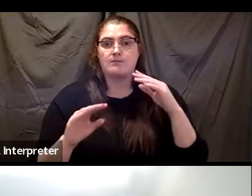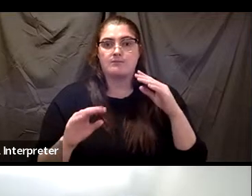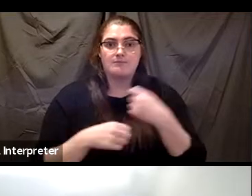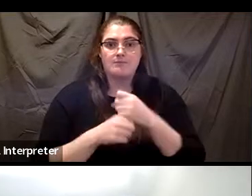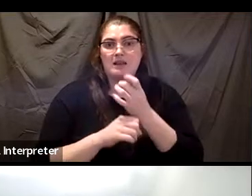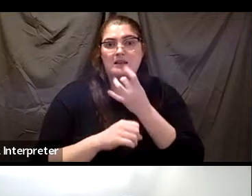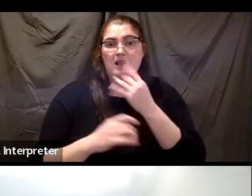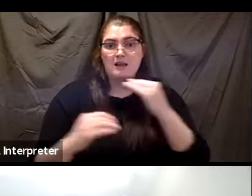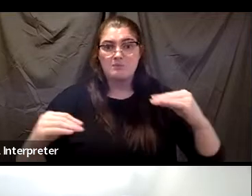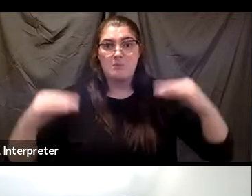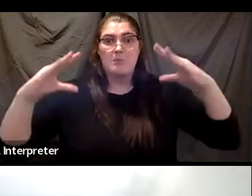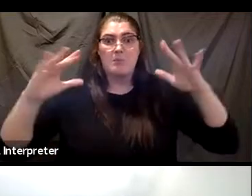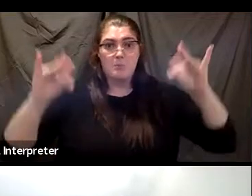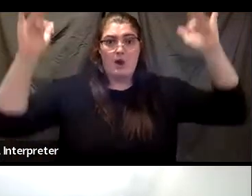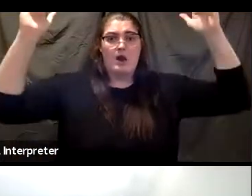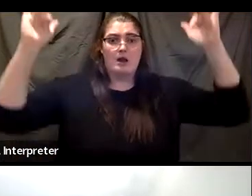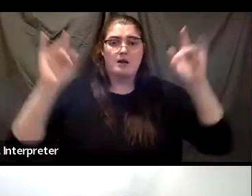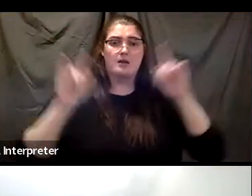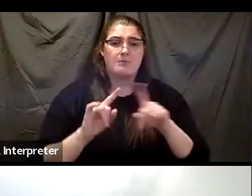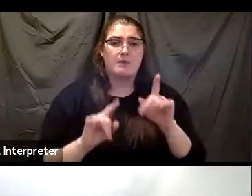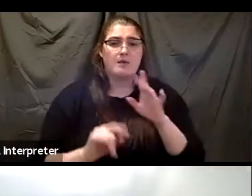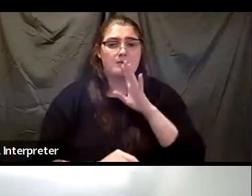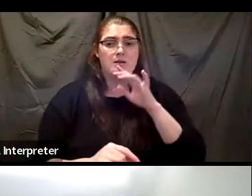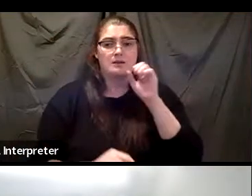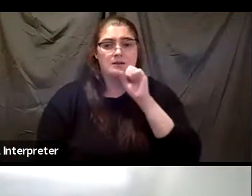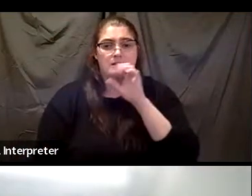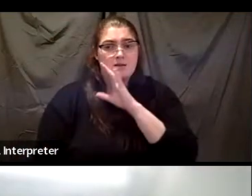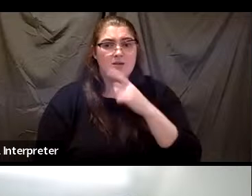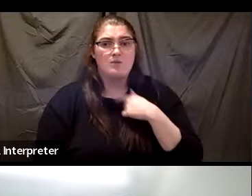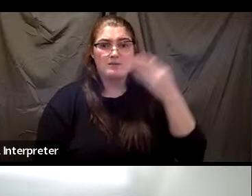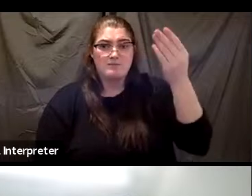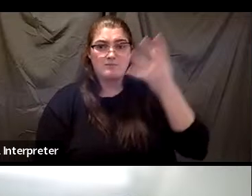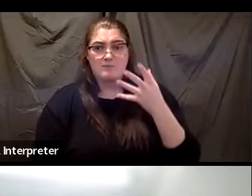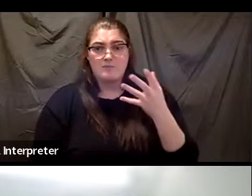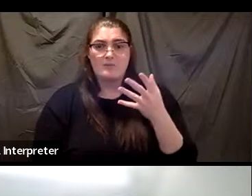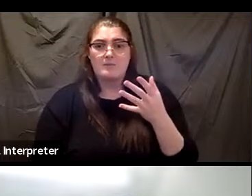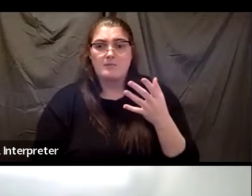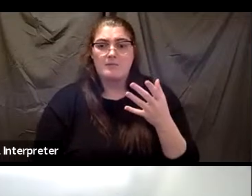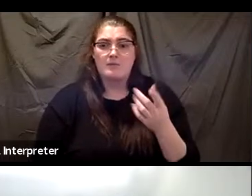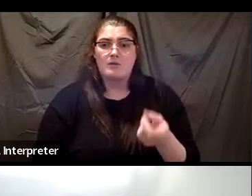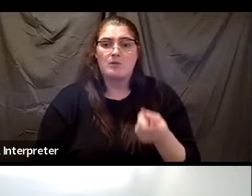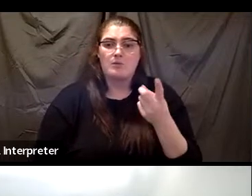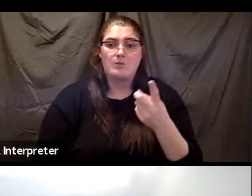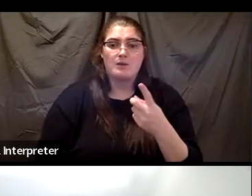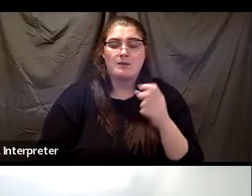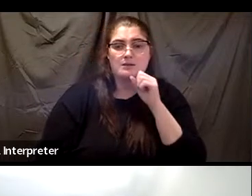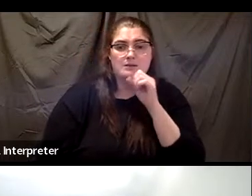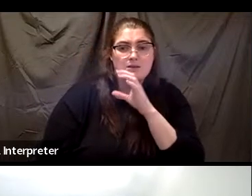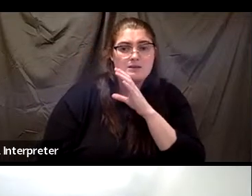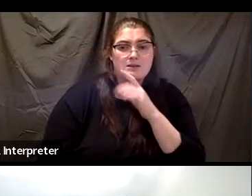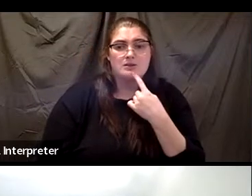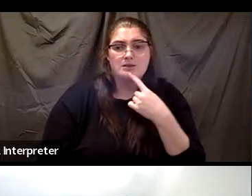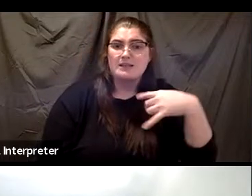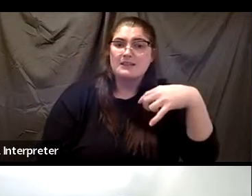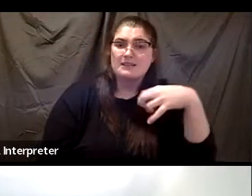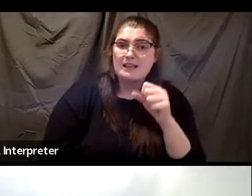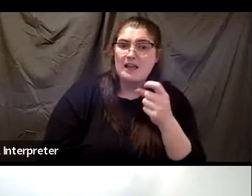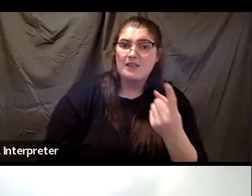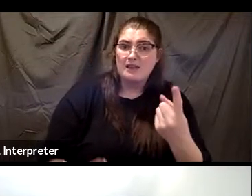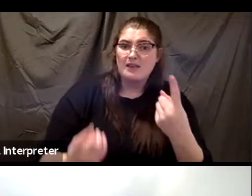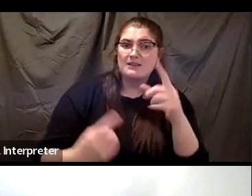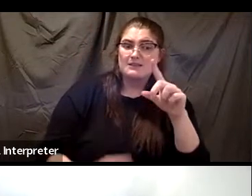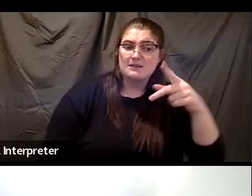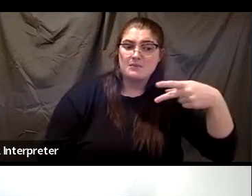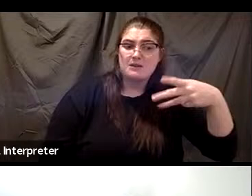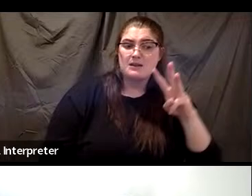But like when I was talking to the seniors, when they brought it to my attention, one of them actually mentioned, she said, yeah, they did come out and they